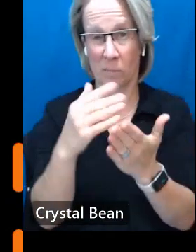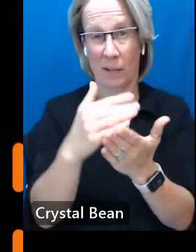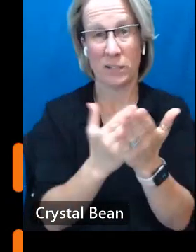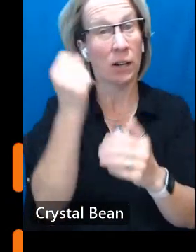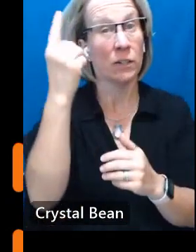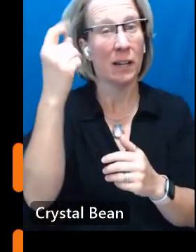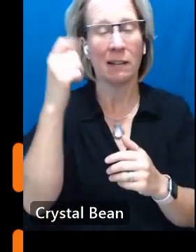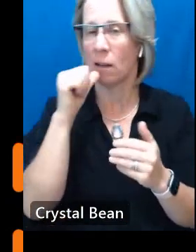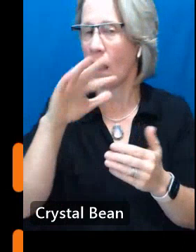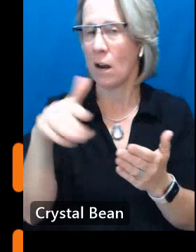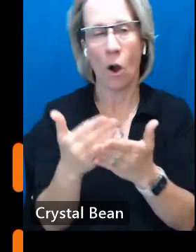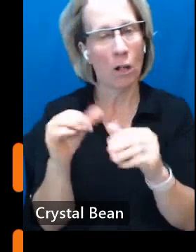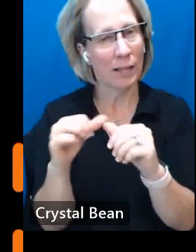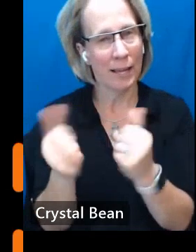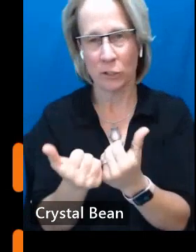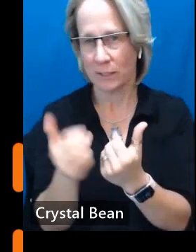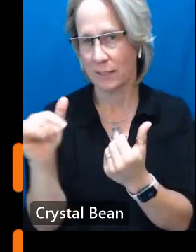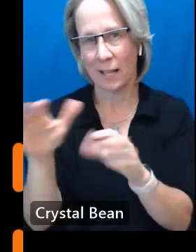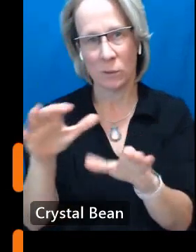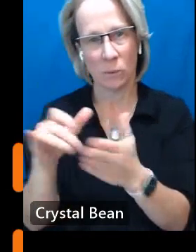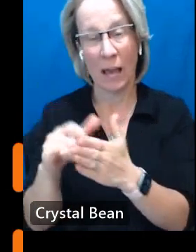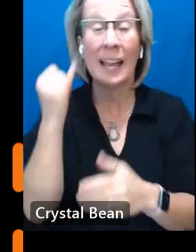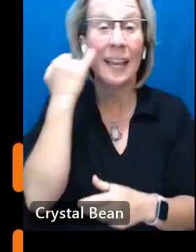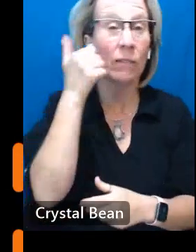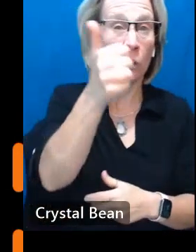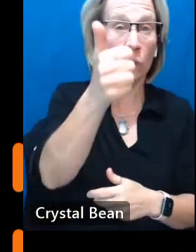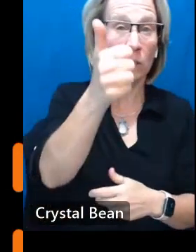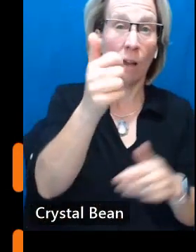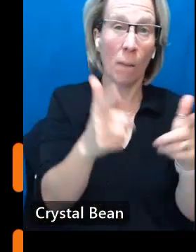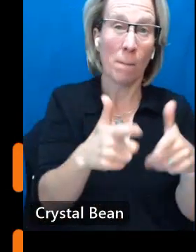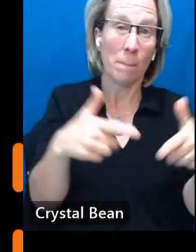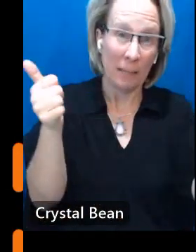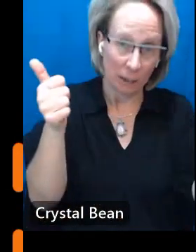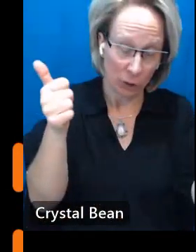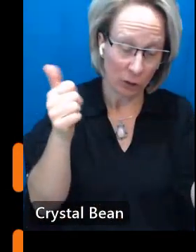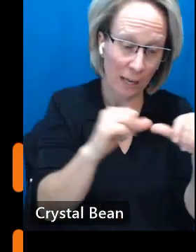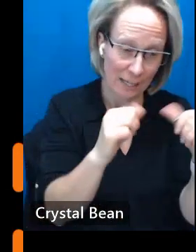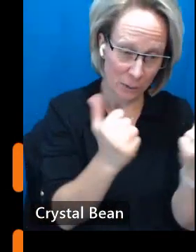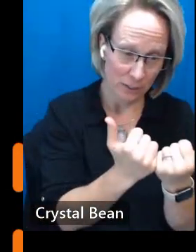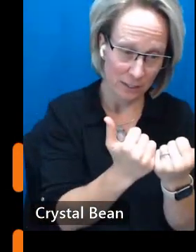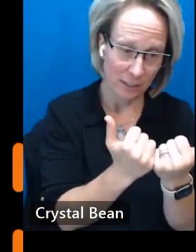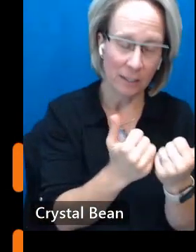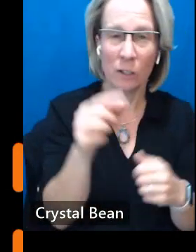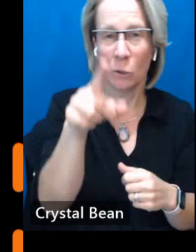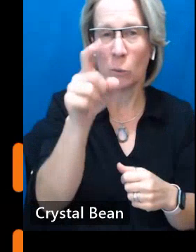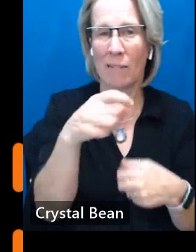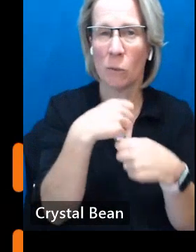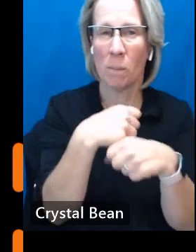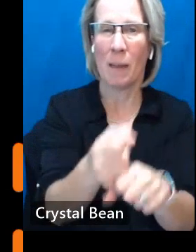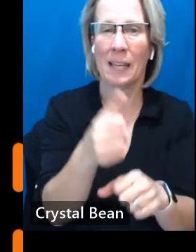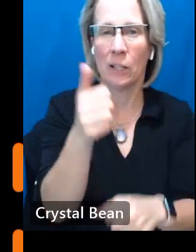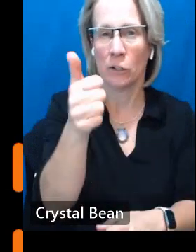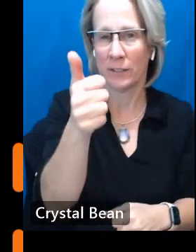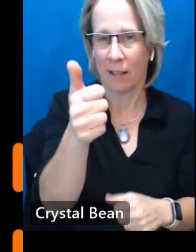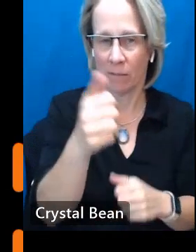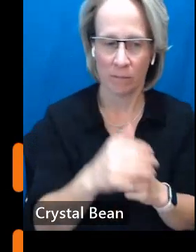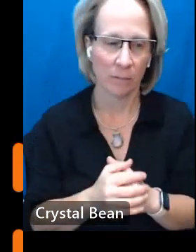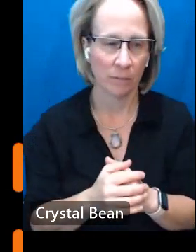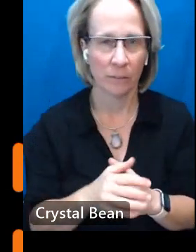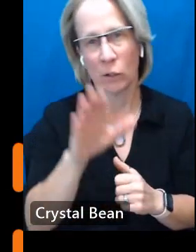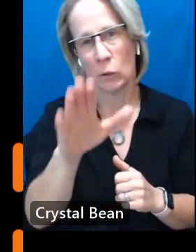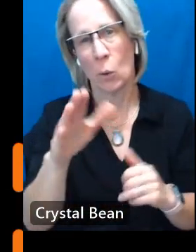If you're one of those bigger agencies that do, then it is kind of up to you to create them yourselves. So these are your lower level budgets